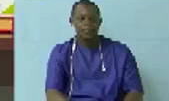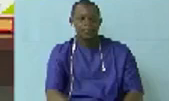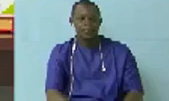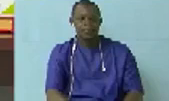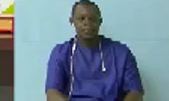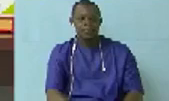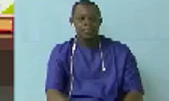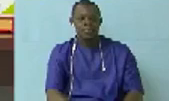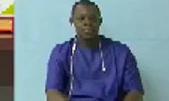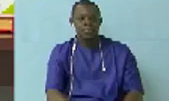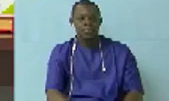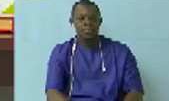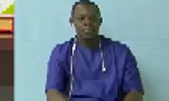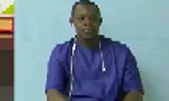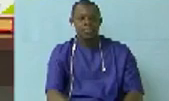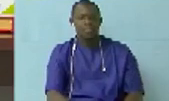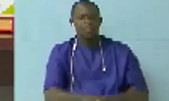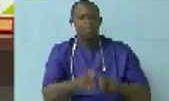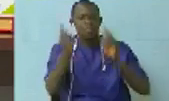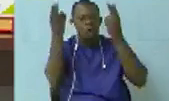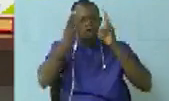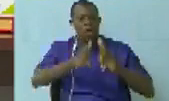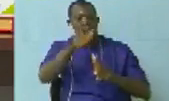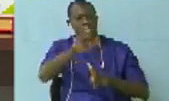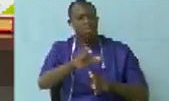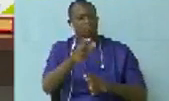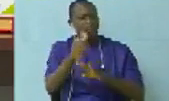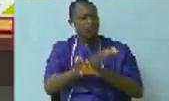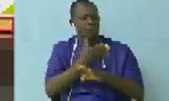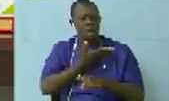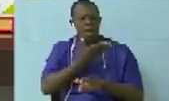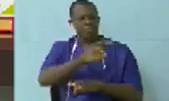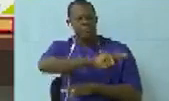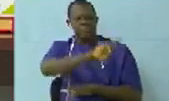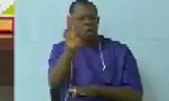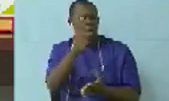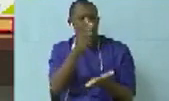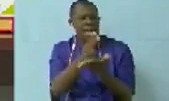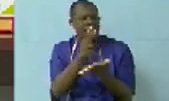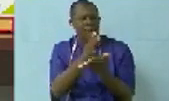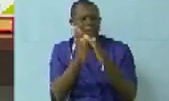Counsel, there was no evidence against me.